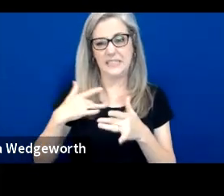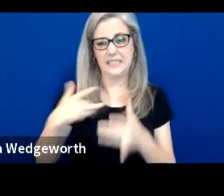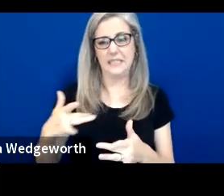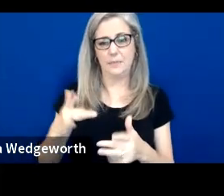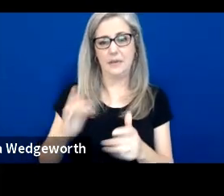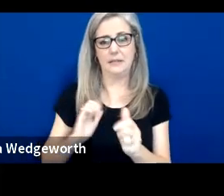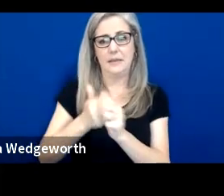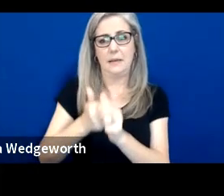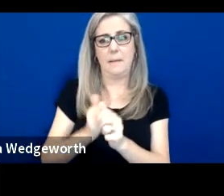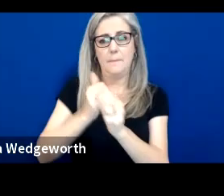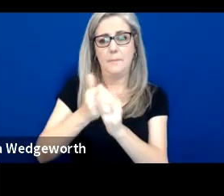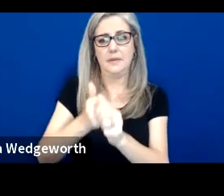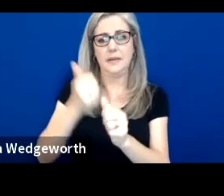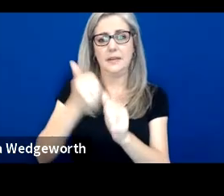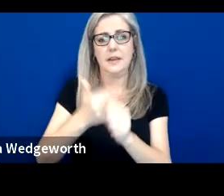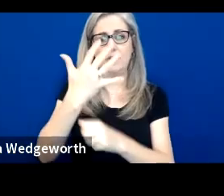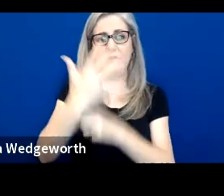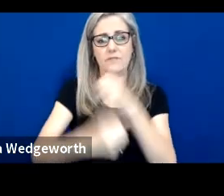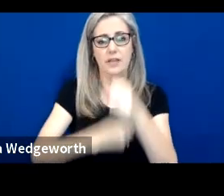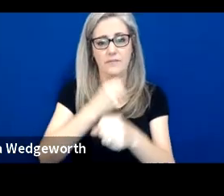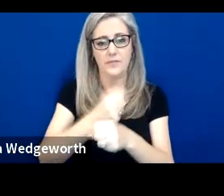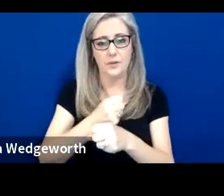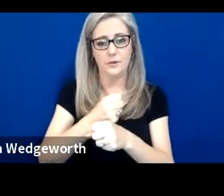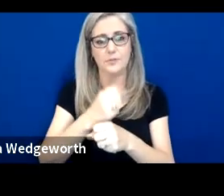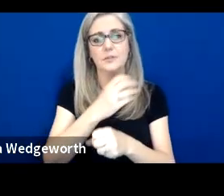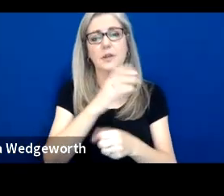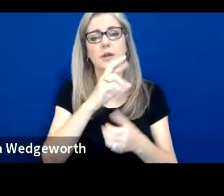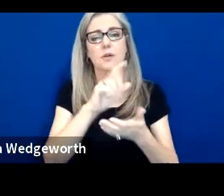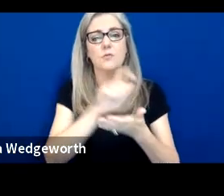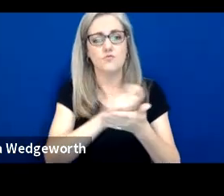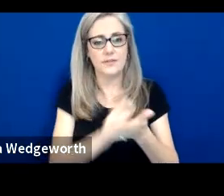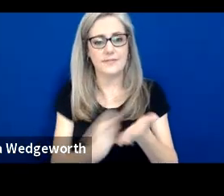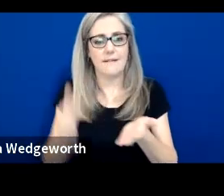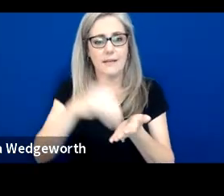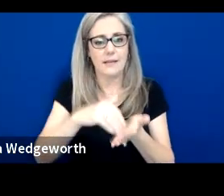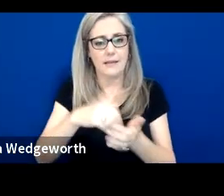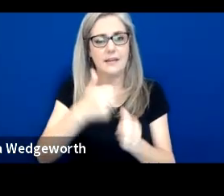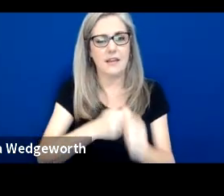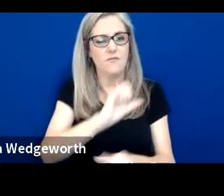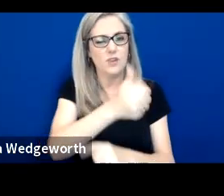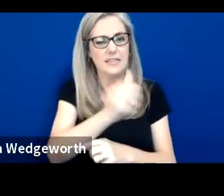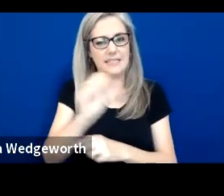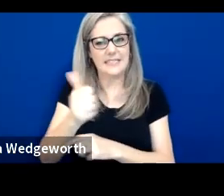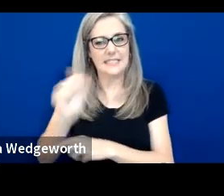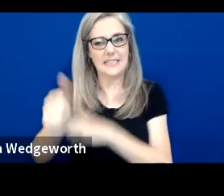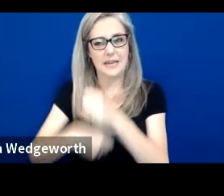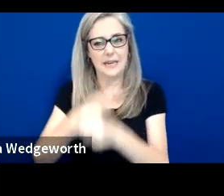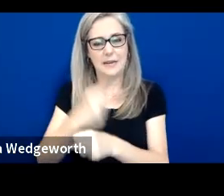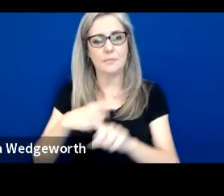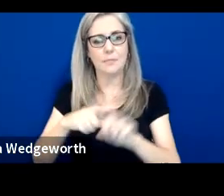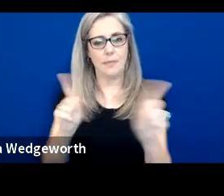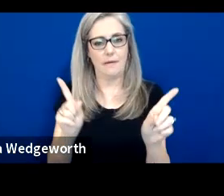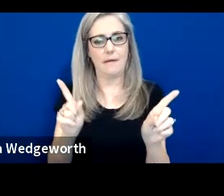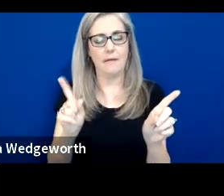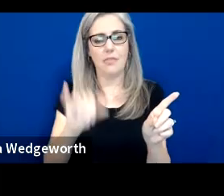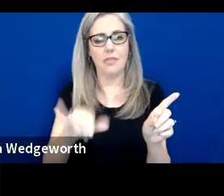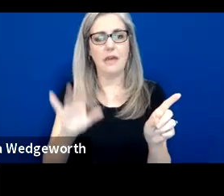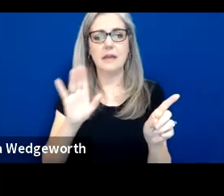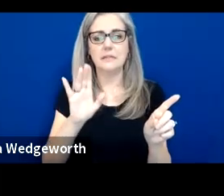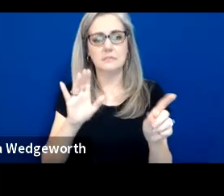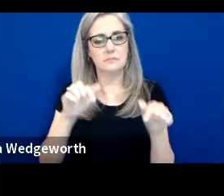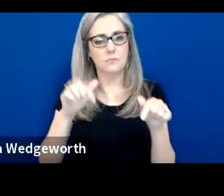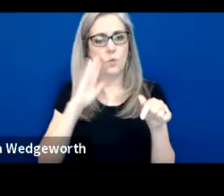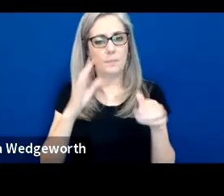5 years and rewritten every 10. But it will serve as a guiding tool for